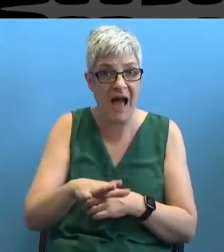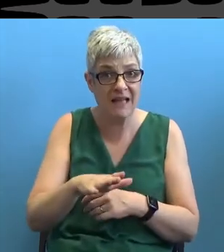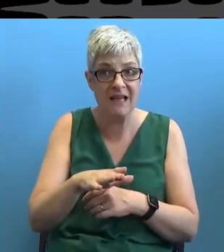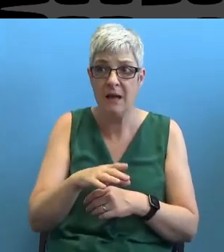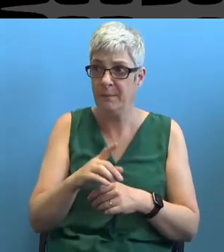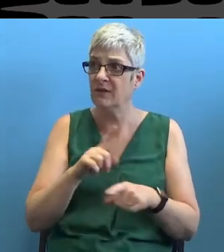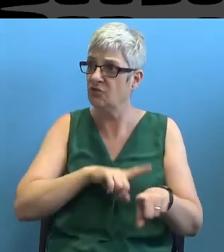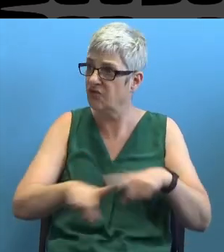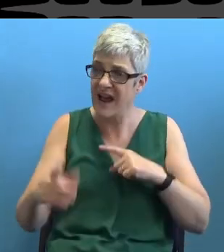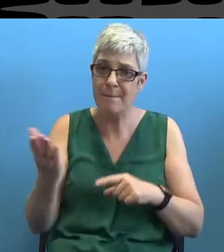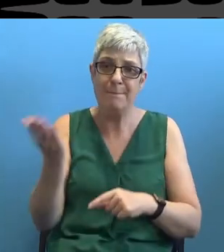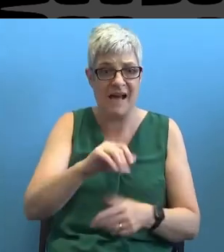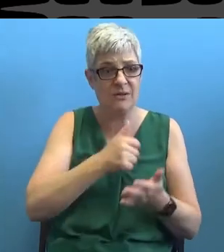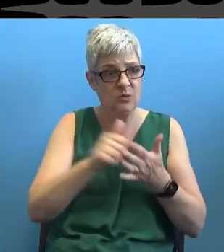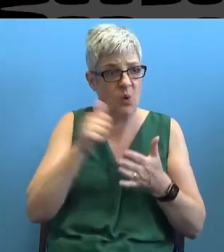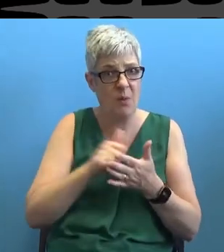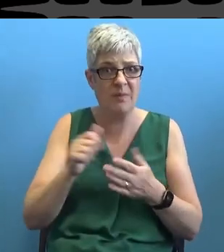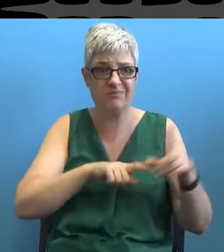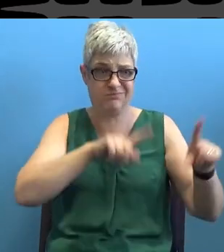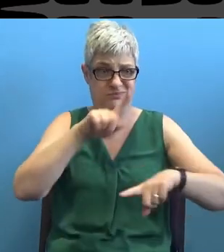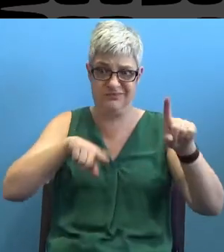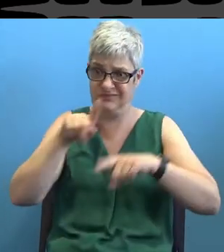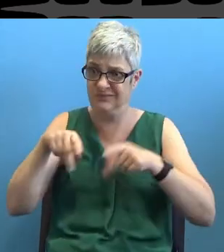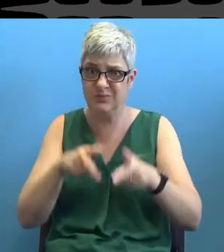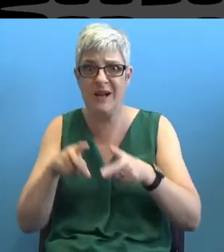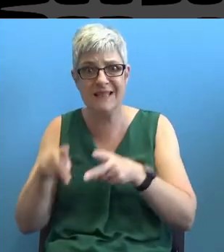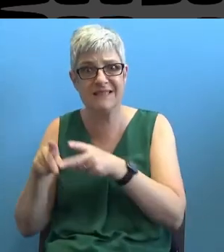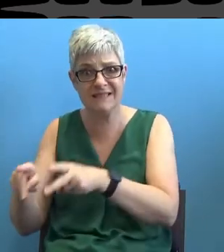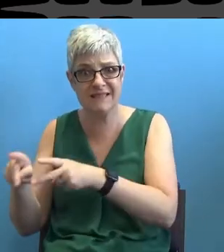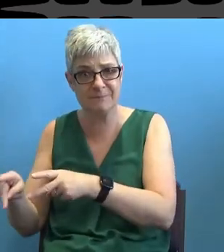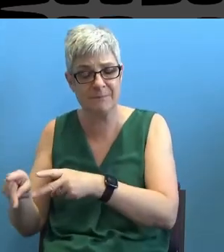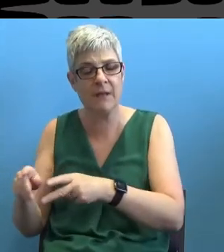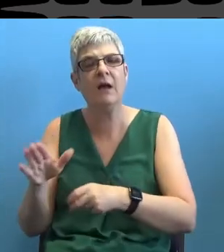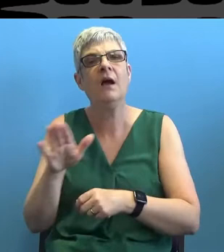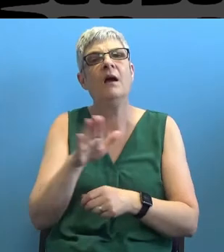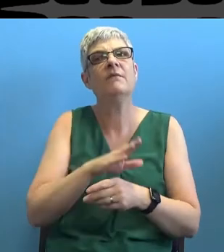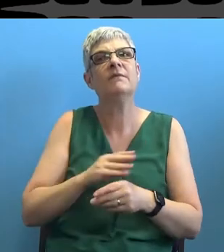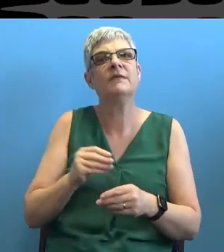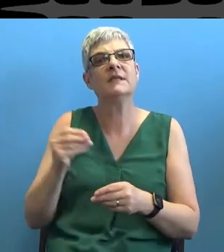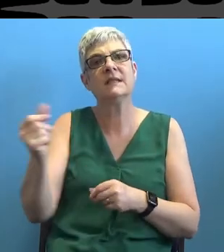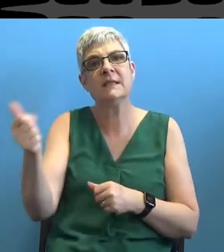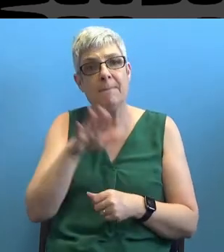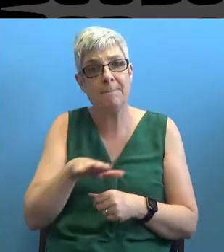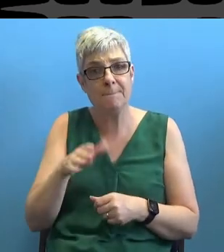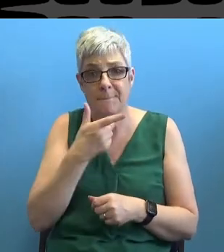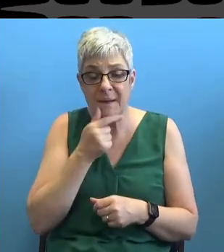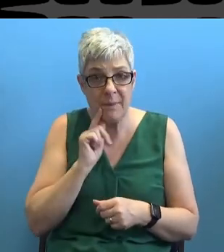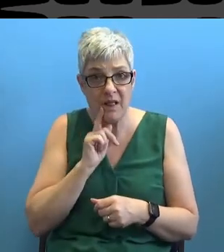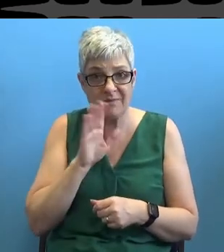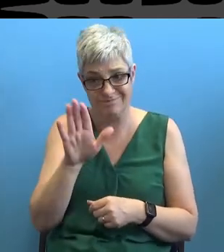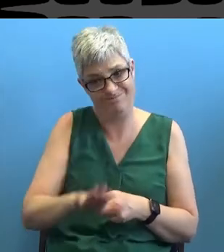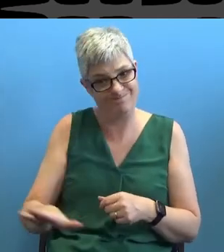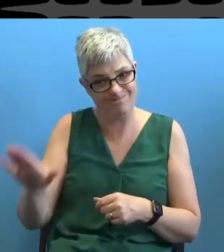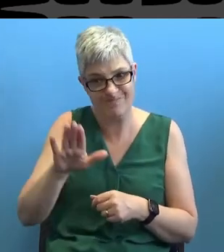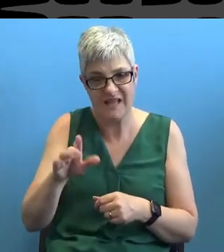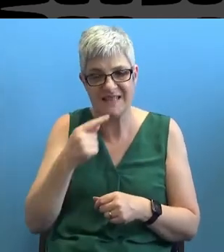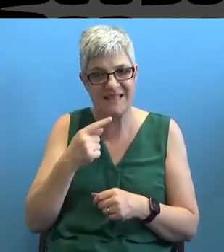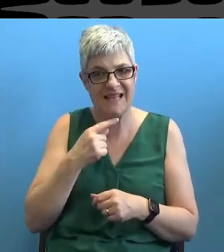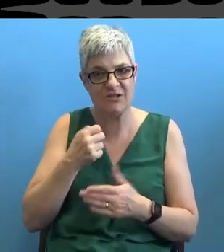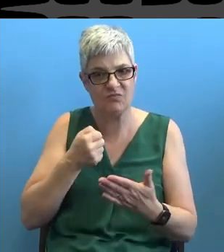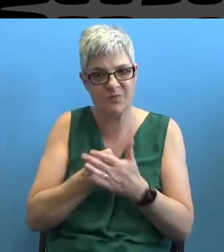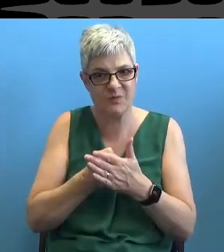ways. For some people in the country, the easing of restrictions is too slow. For others, it's much too